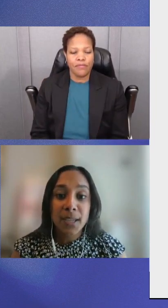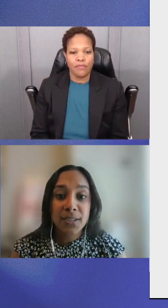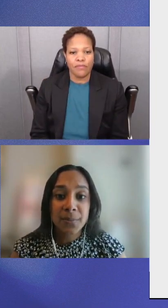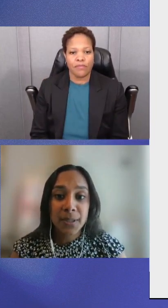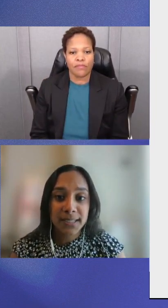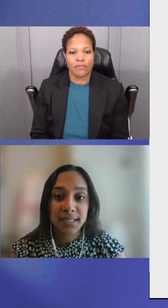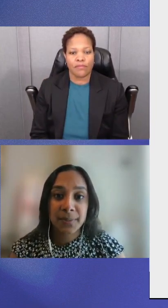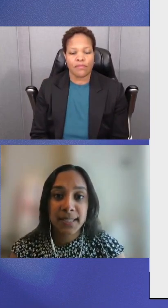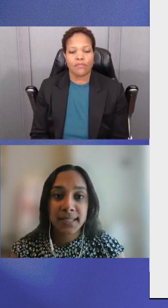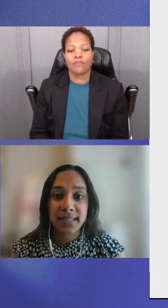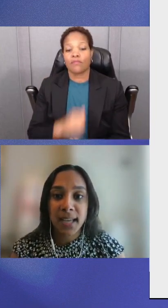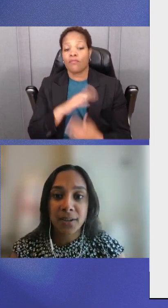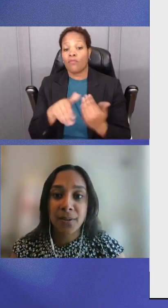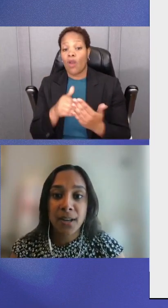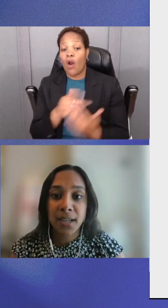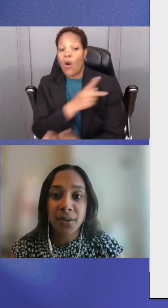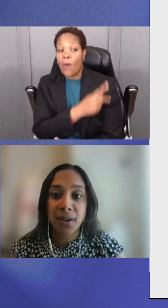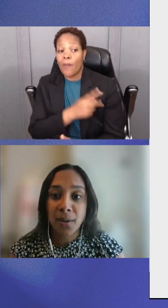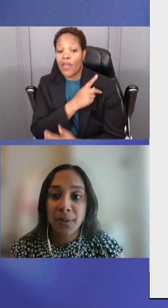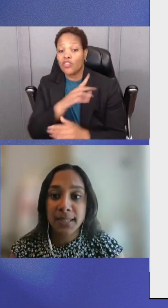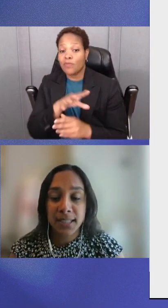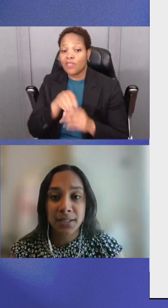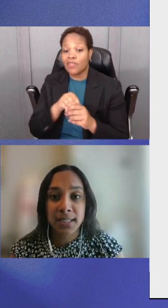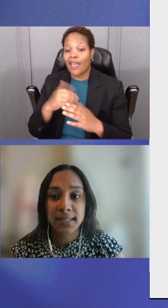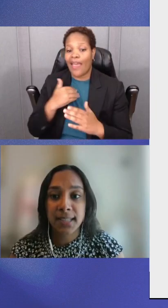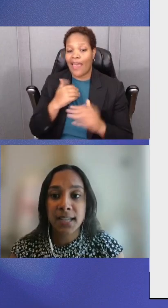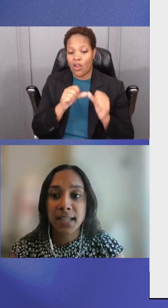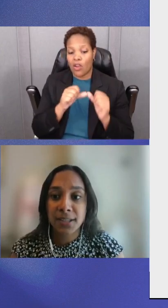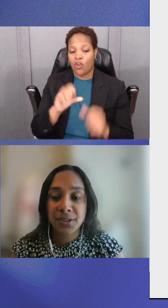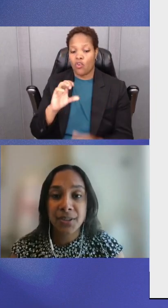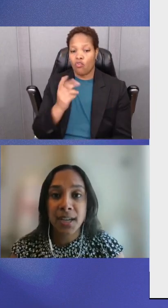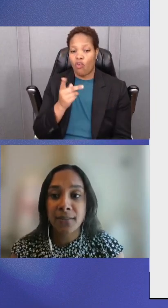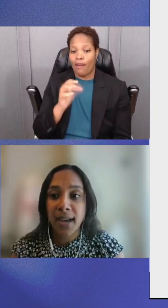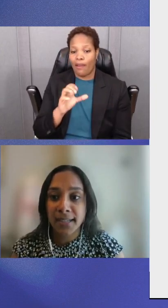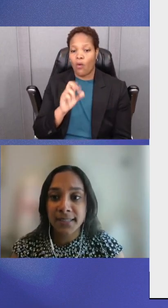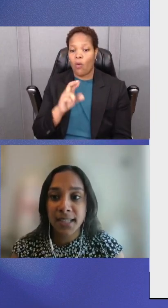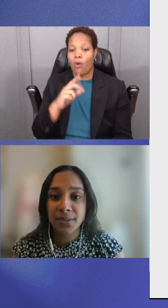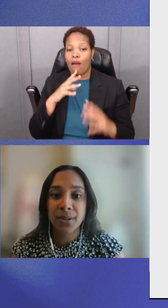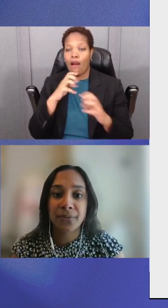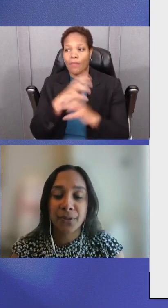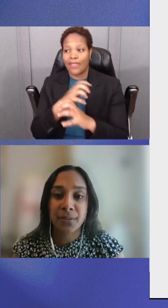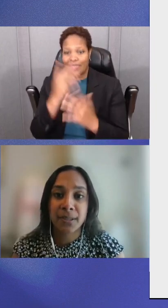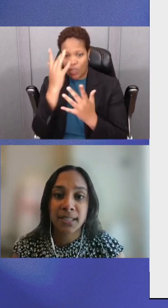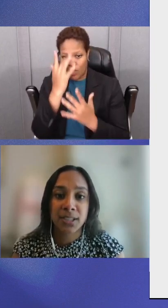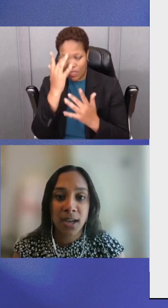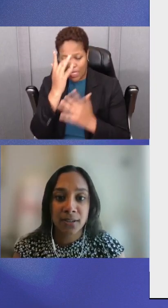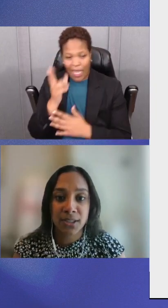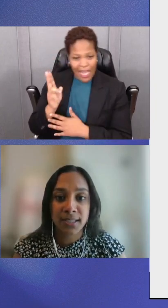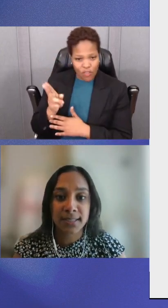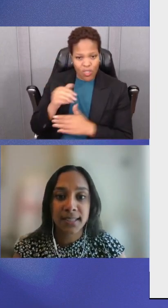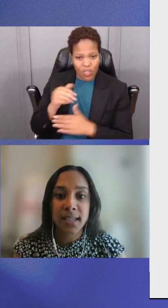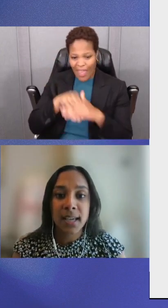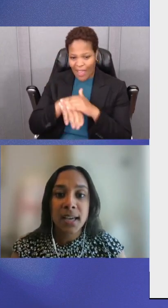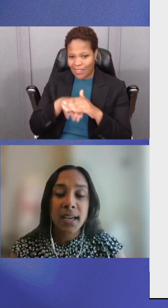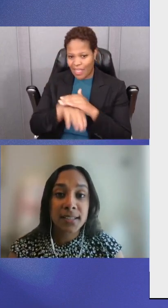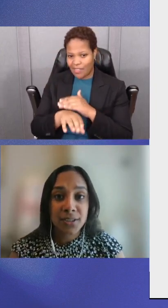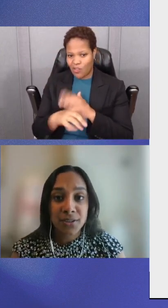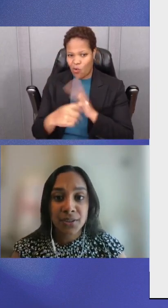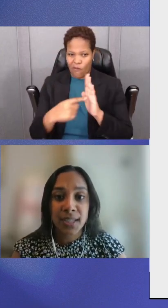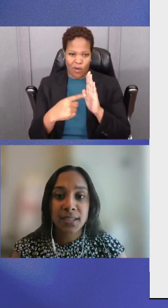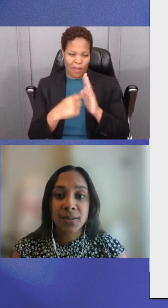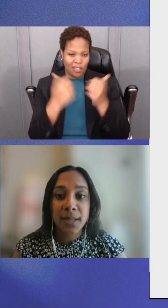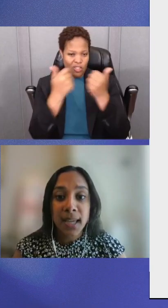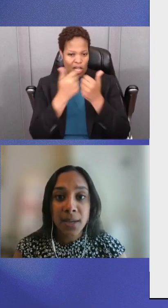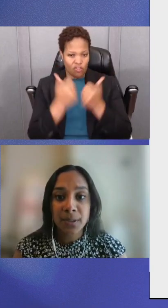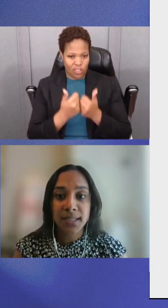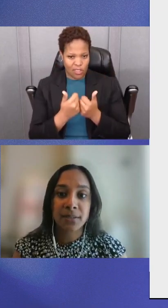All patient participants had a chronic or complex illness and a history of access or affordability challenges.